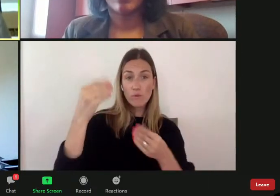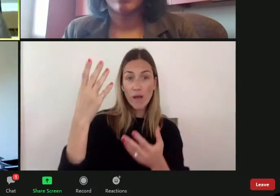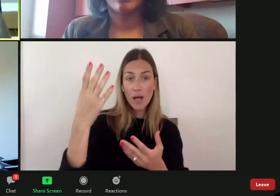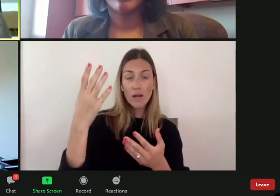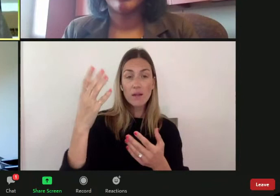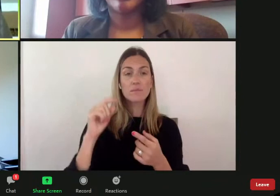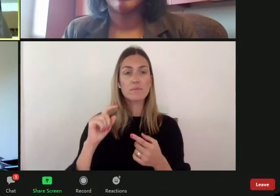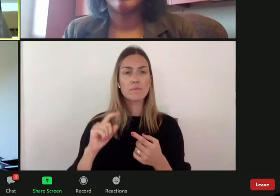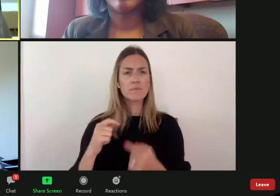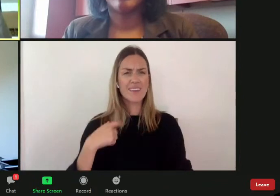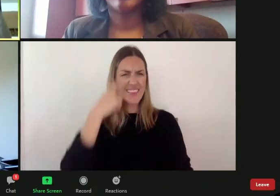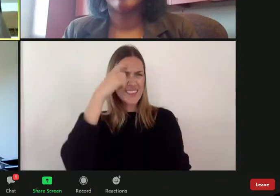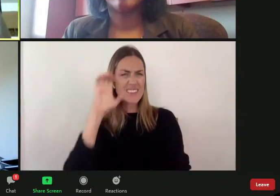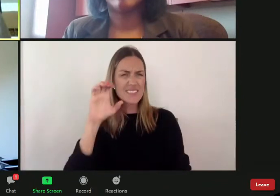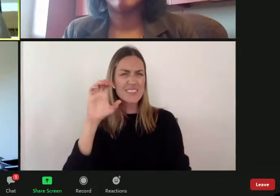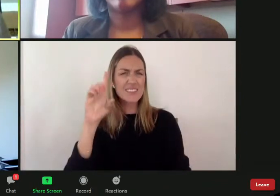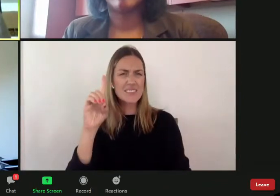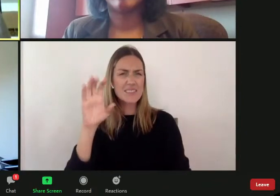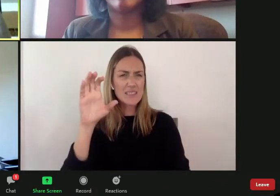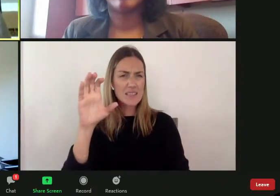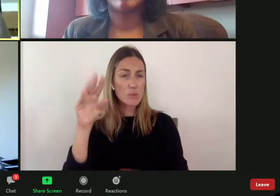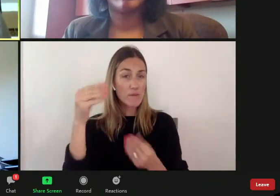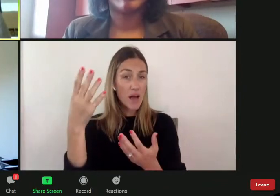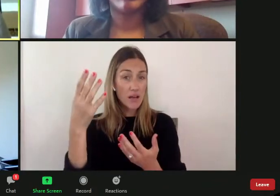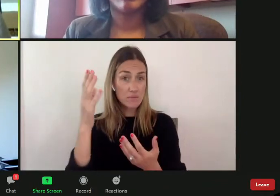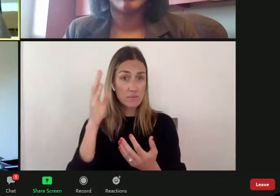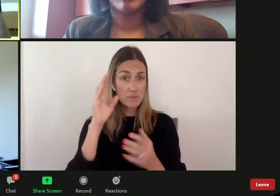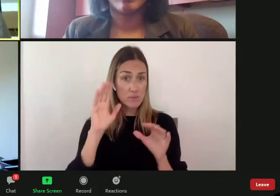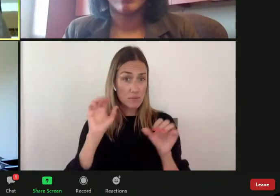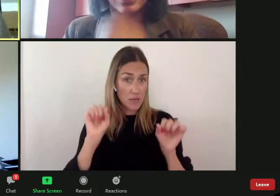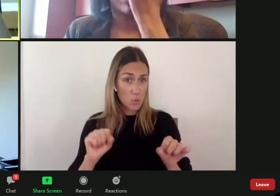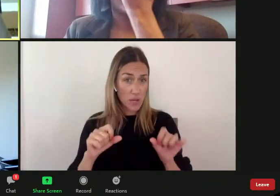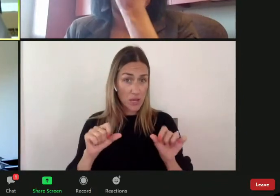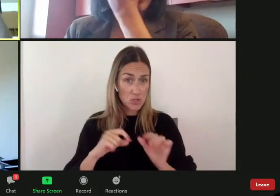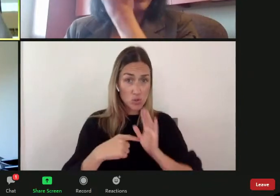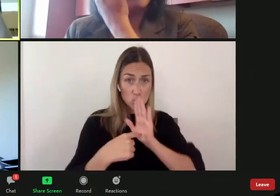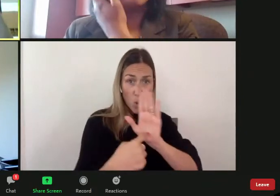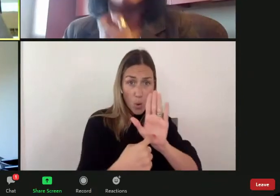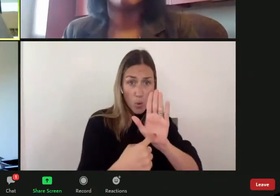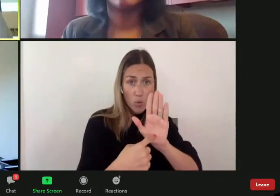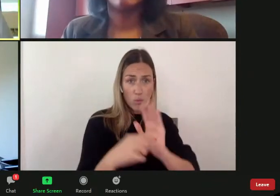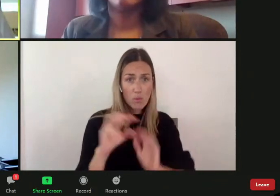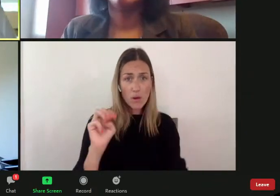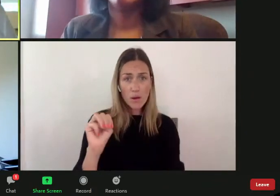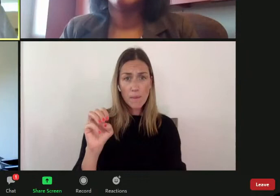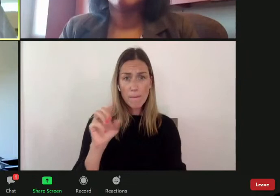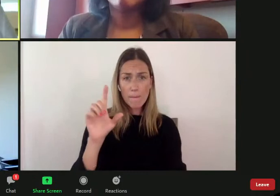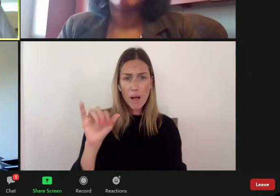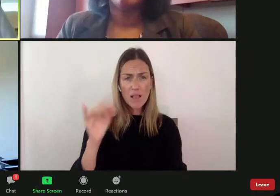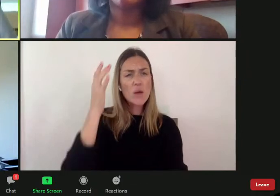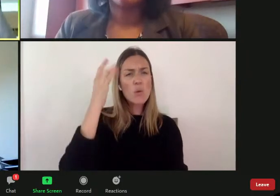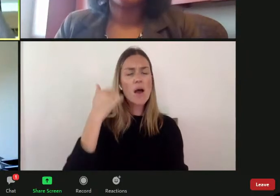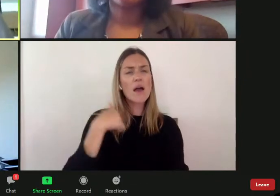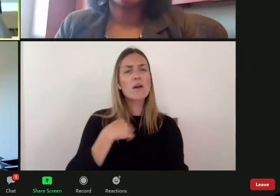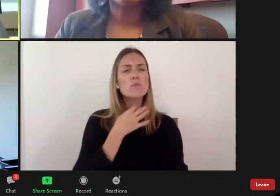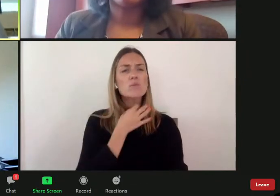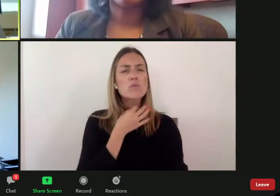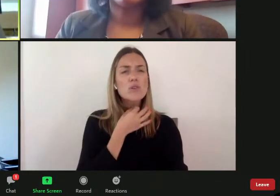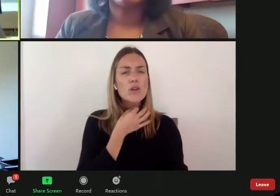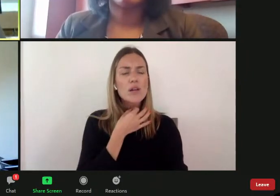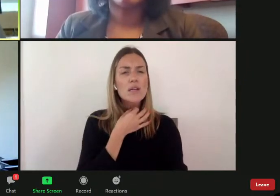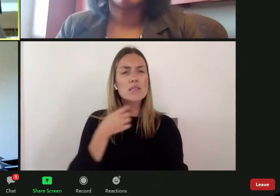the CDC. Are we going to show that, Molly, the slide? Because what we were curious